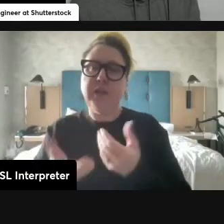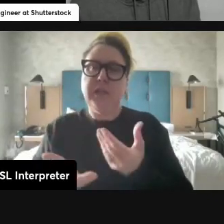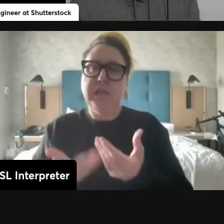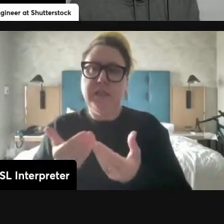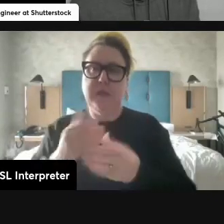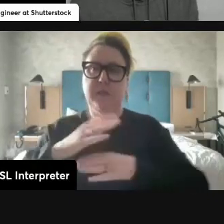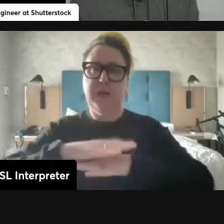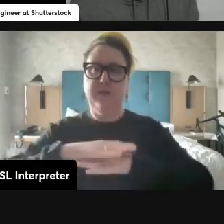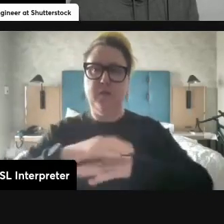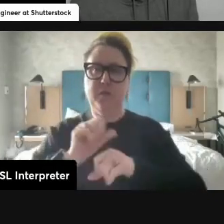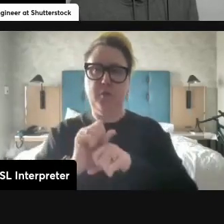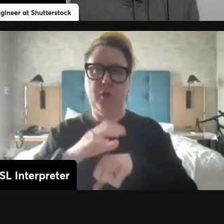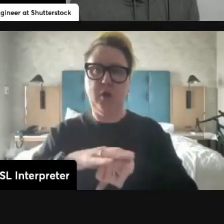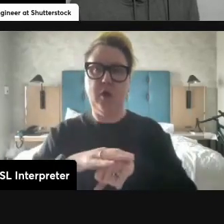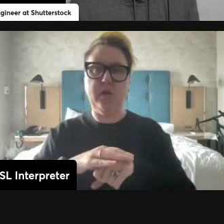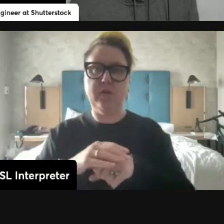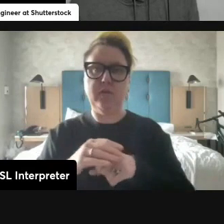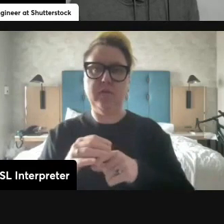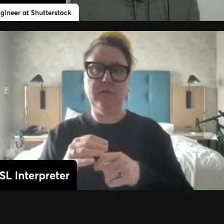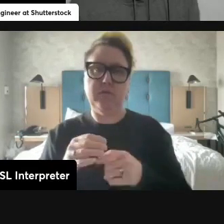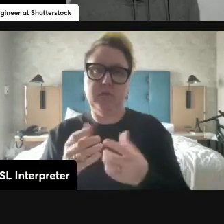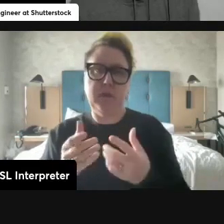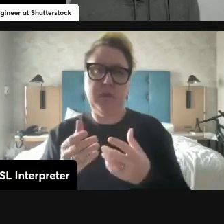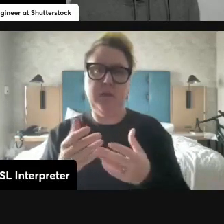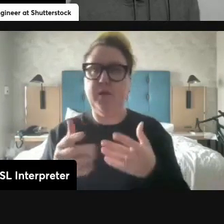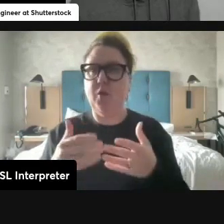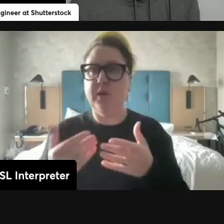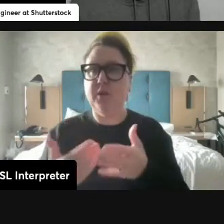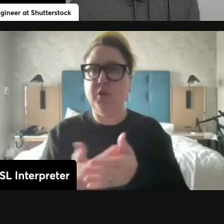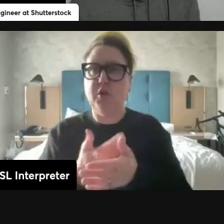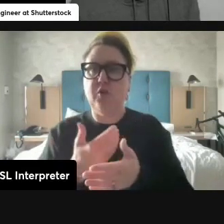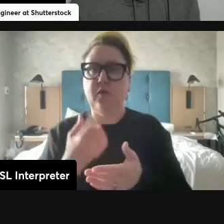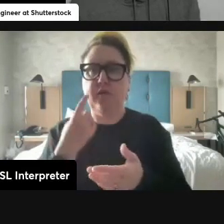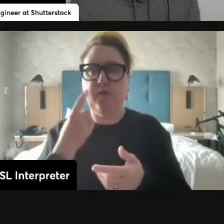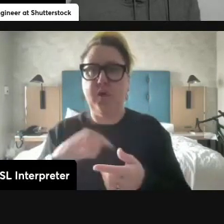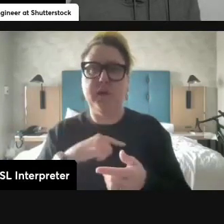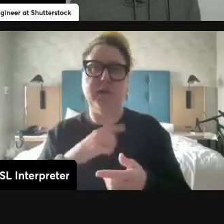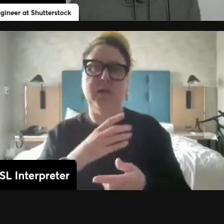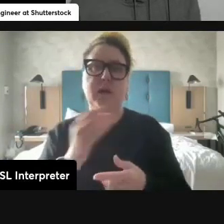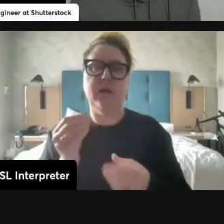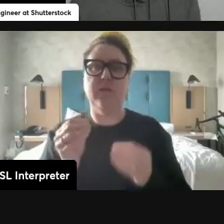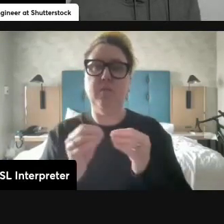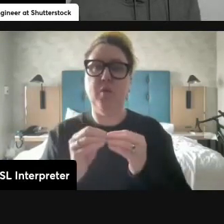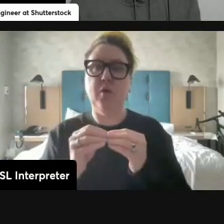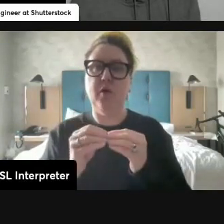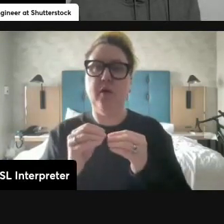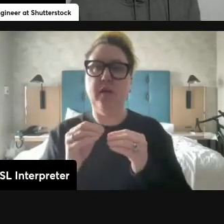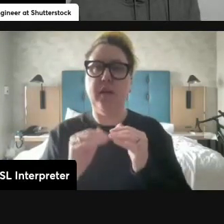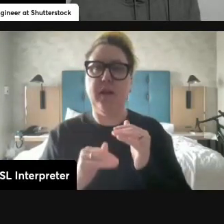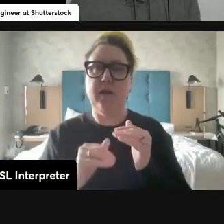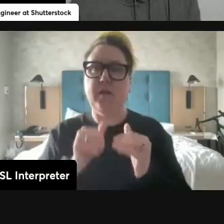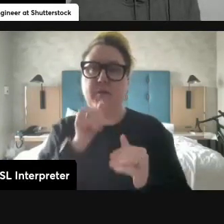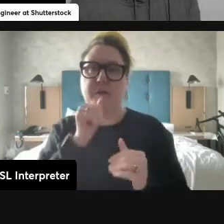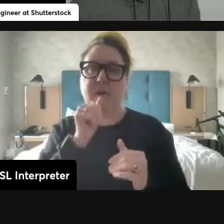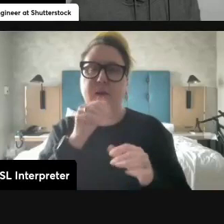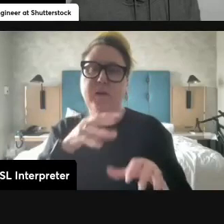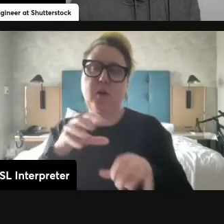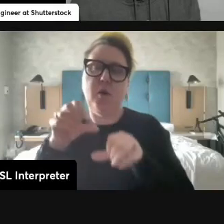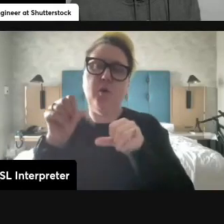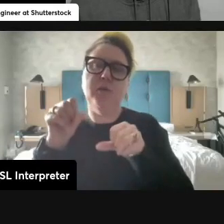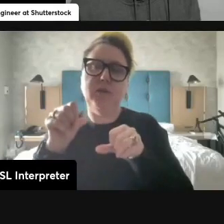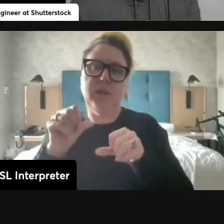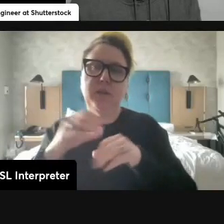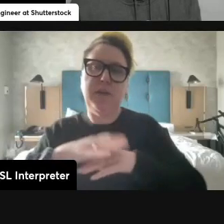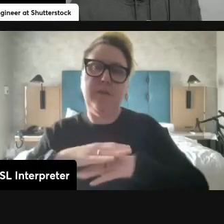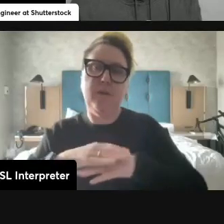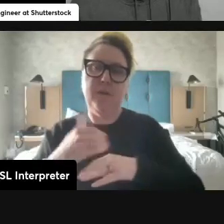it being relatively new, and more so than a proprietary hosted platform where